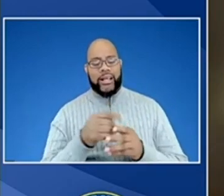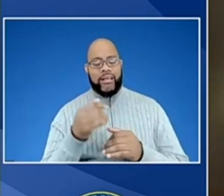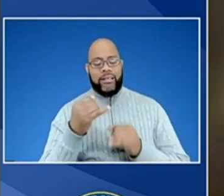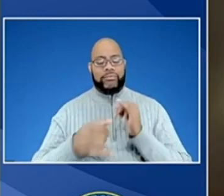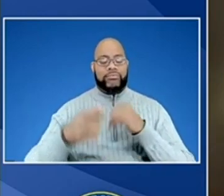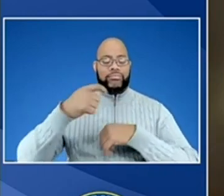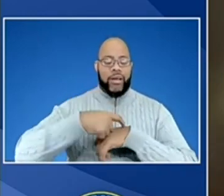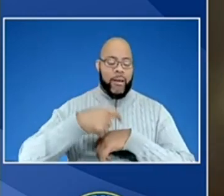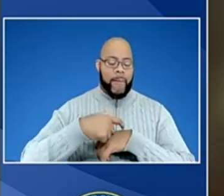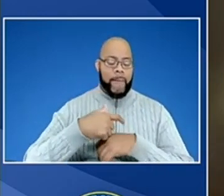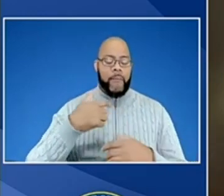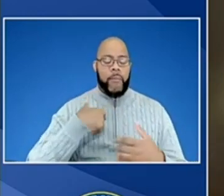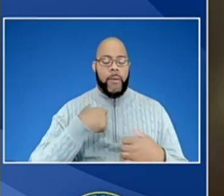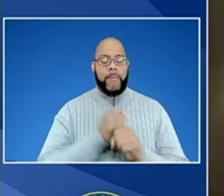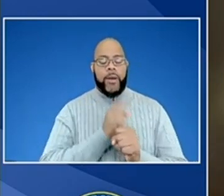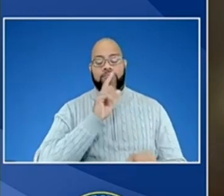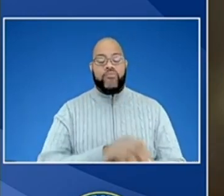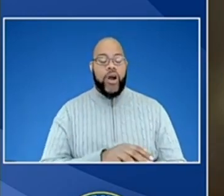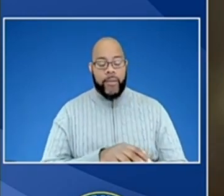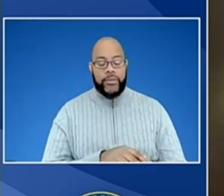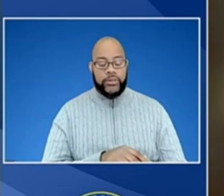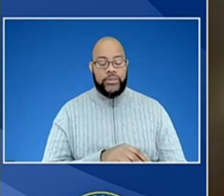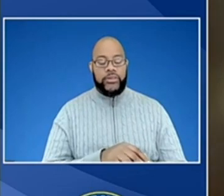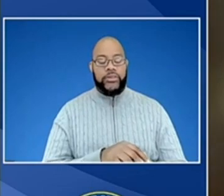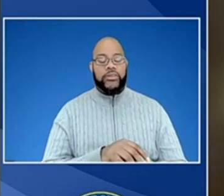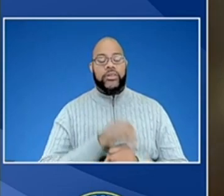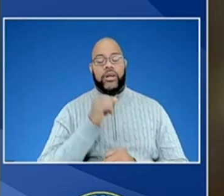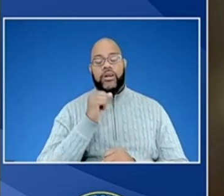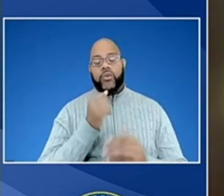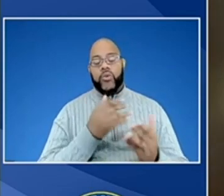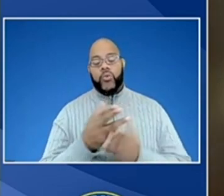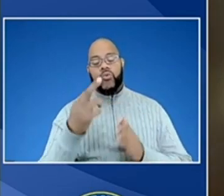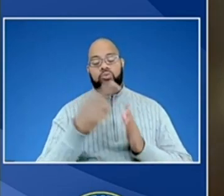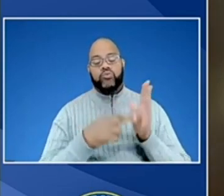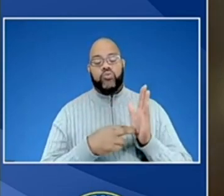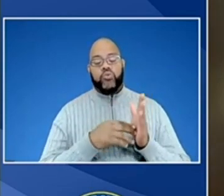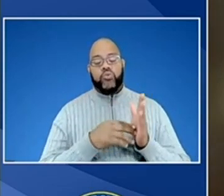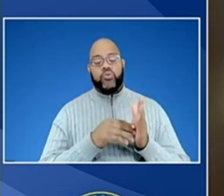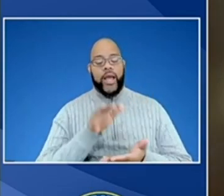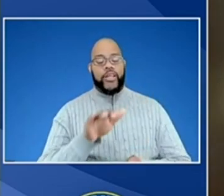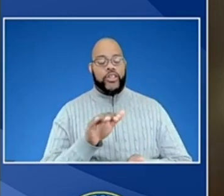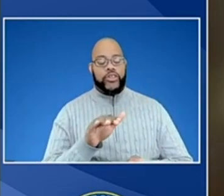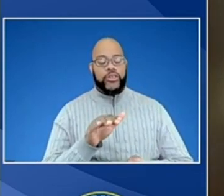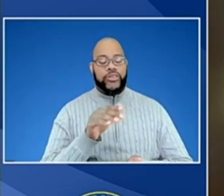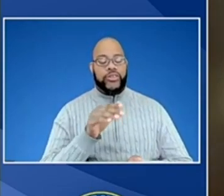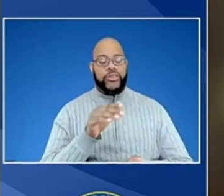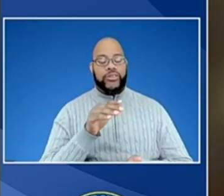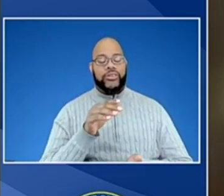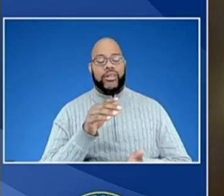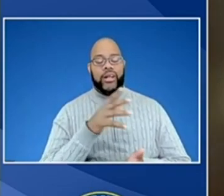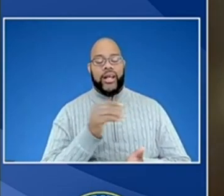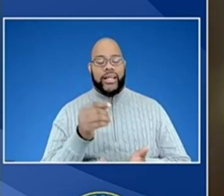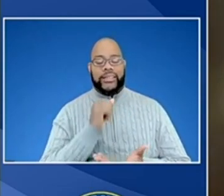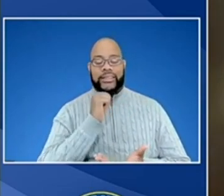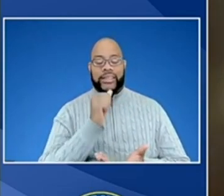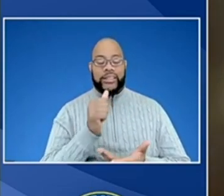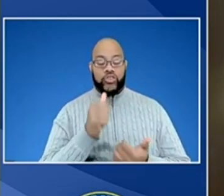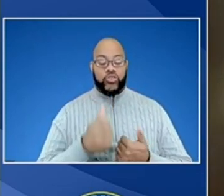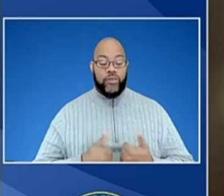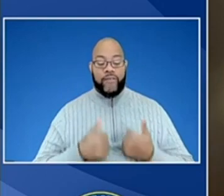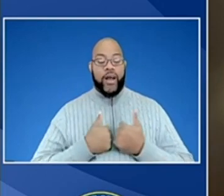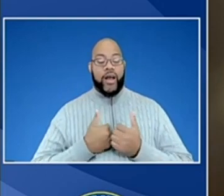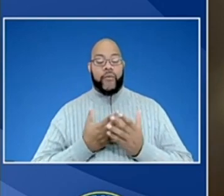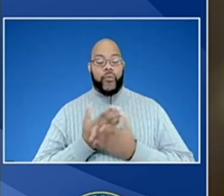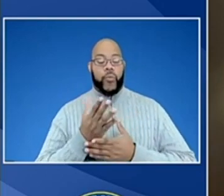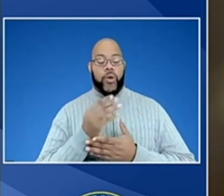time, or make a promise of through the regulatory package that at the end of the day doesn't survive